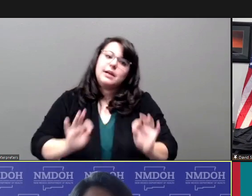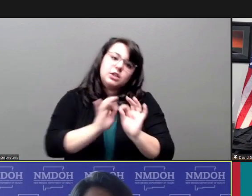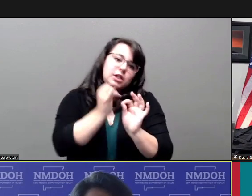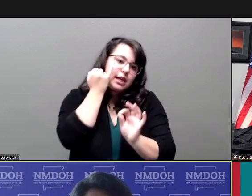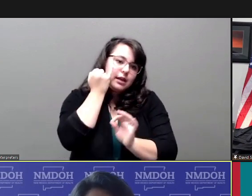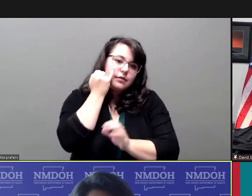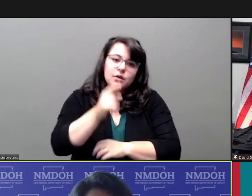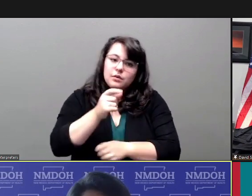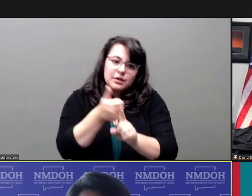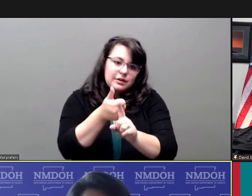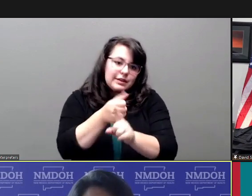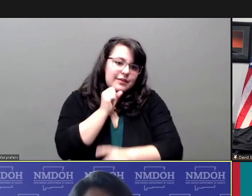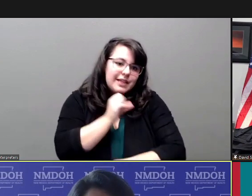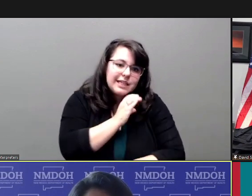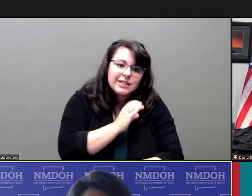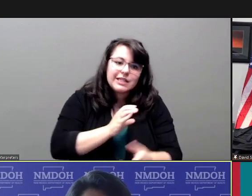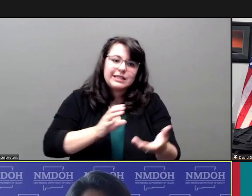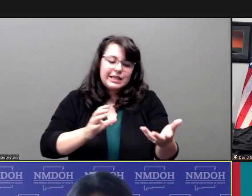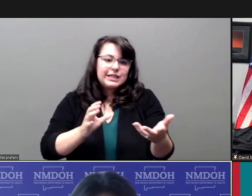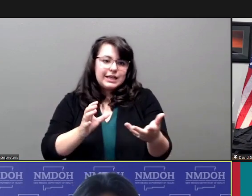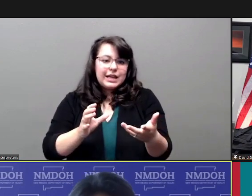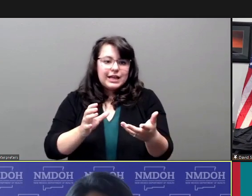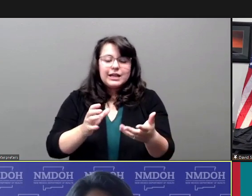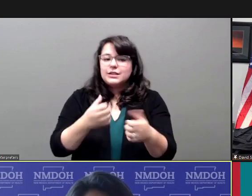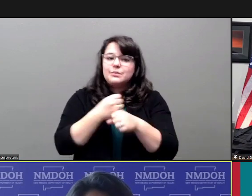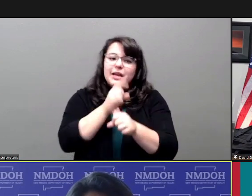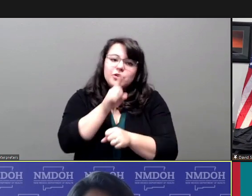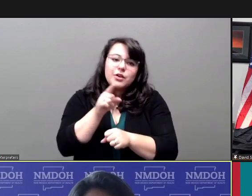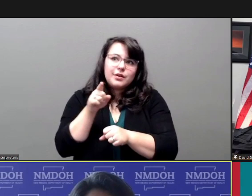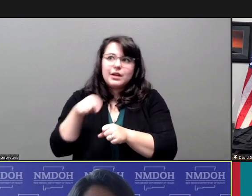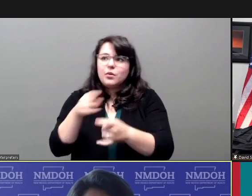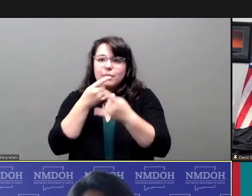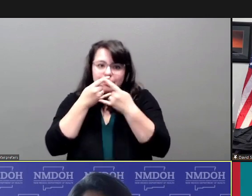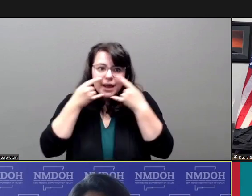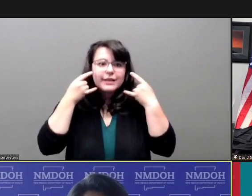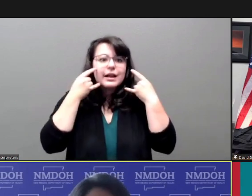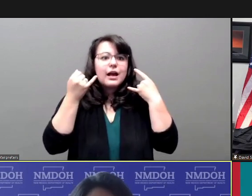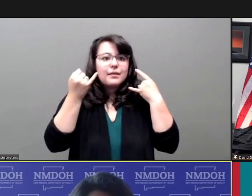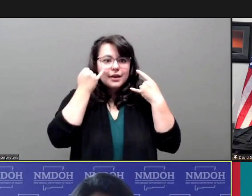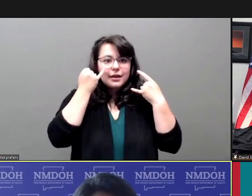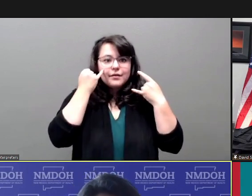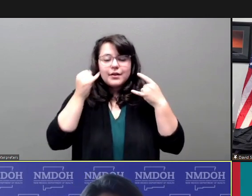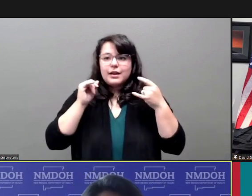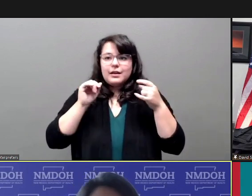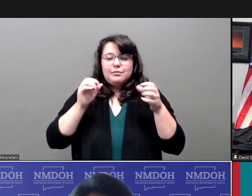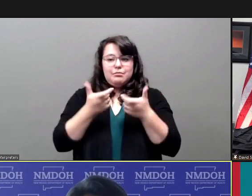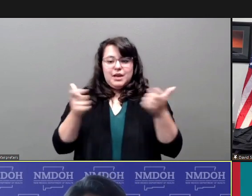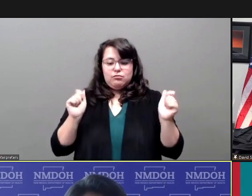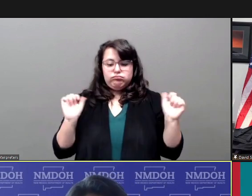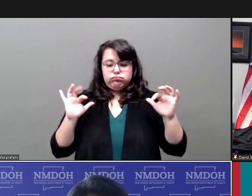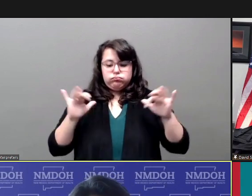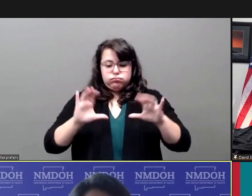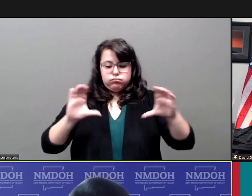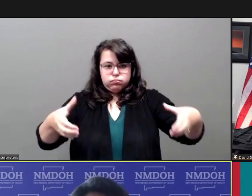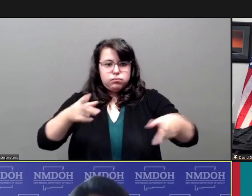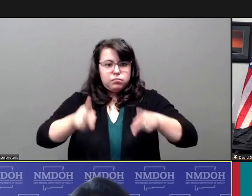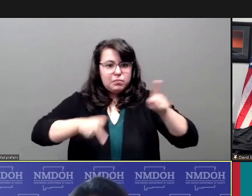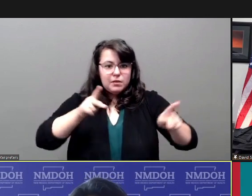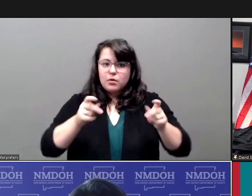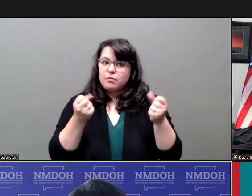older, or, you know, making sure you mask up when you're in crowded areas or in indoor areas with a lot of